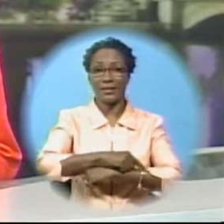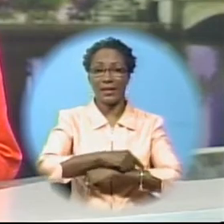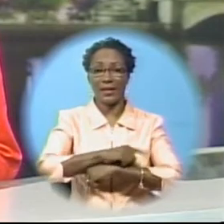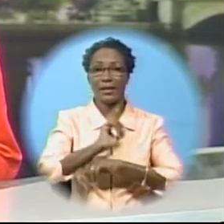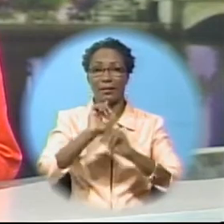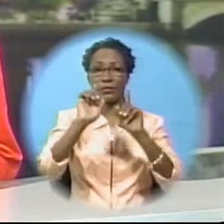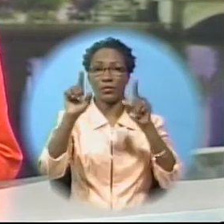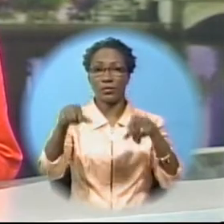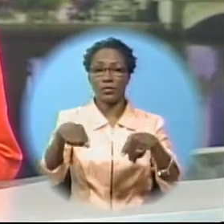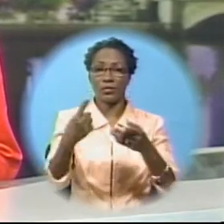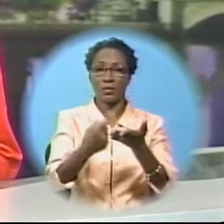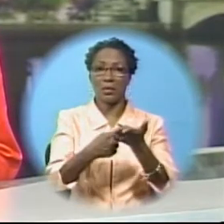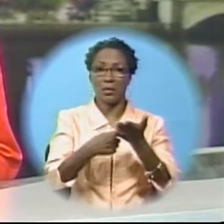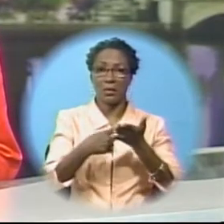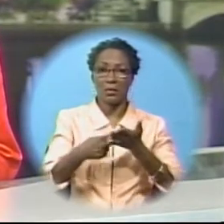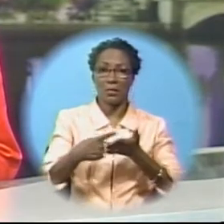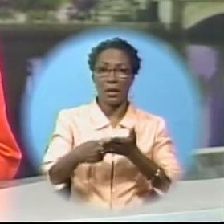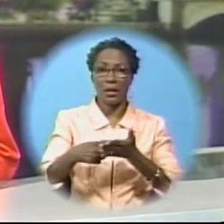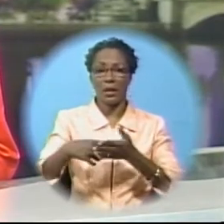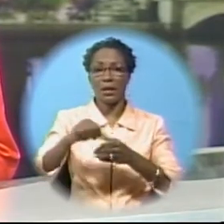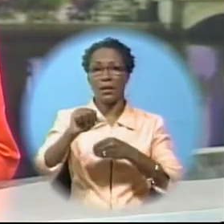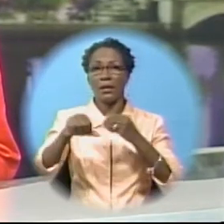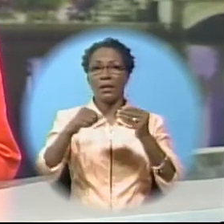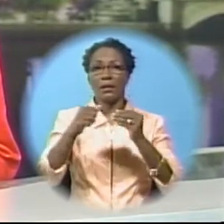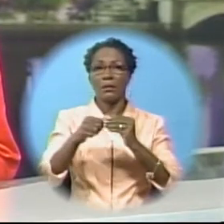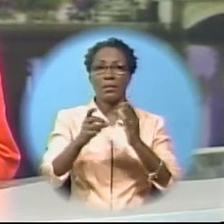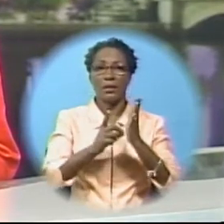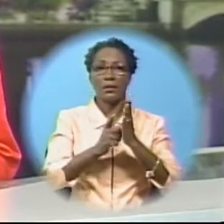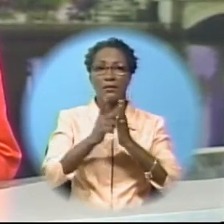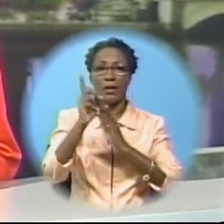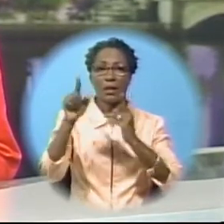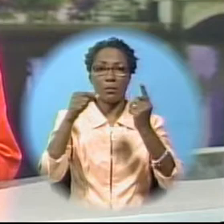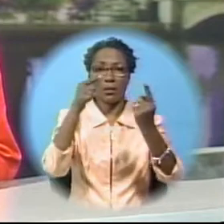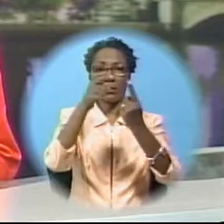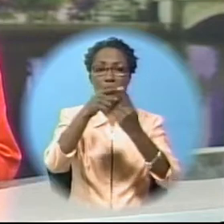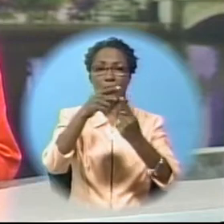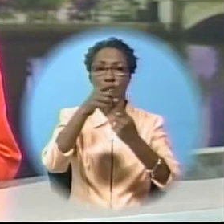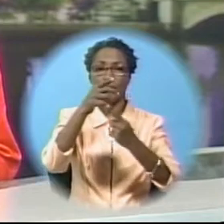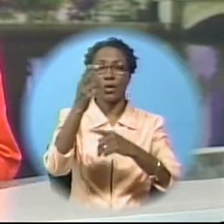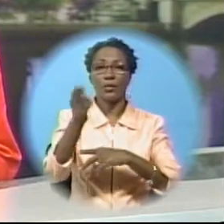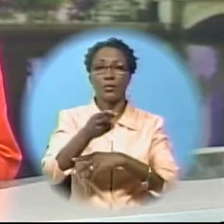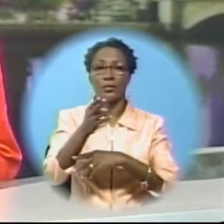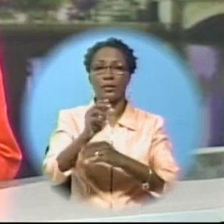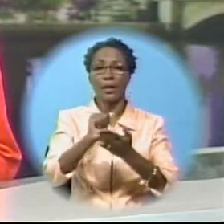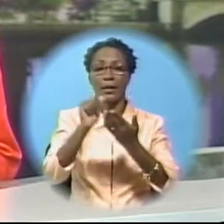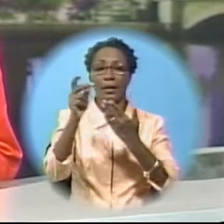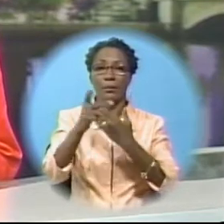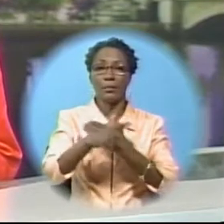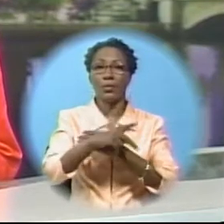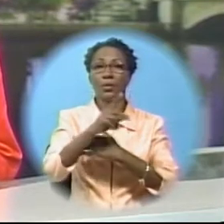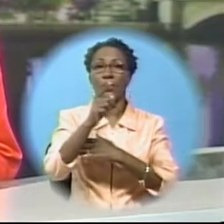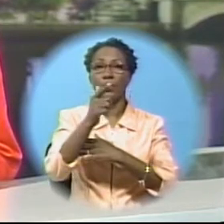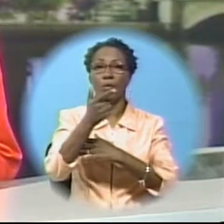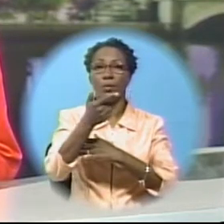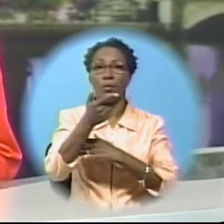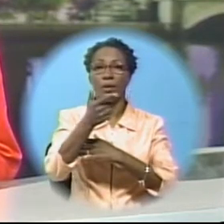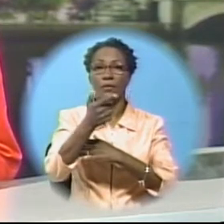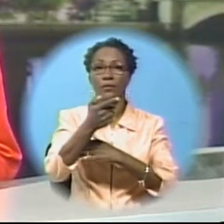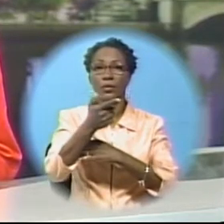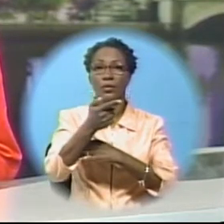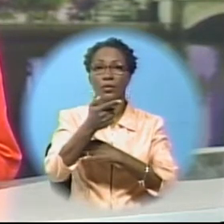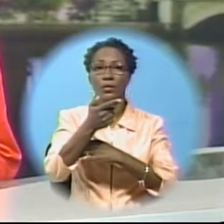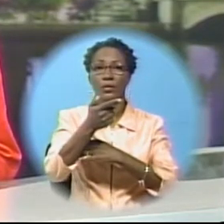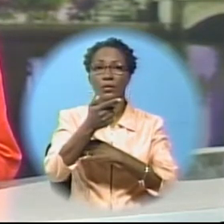high-level thematic debate on achieving the Sustainable Development Goals on Thursday, April 21st, and the high-level